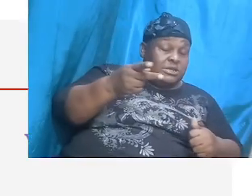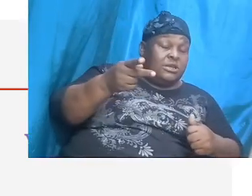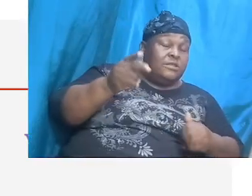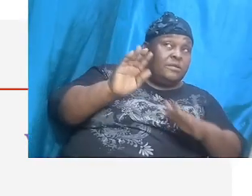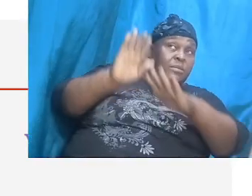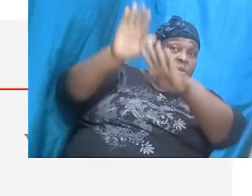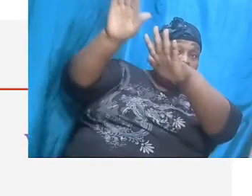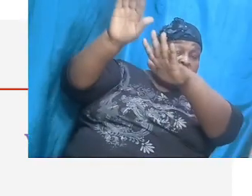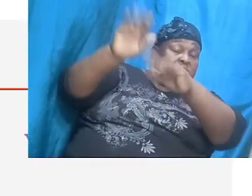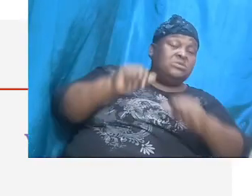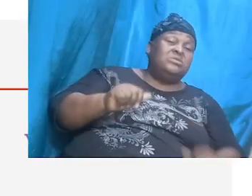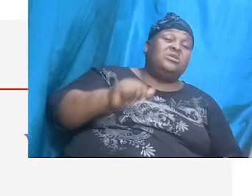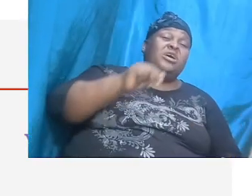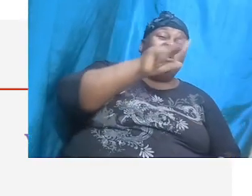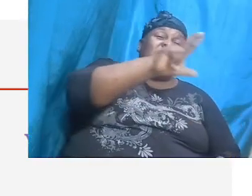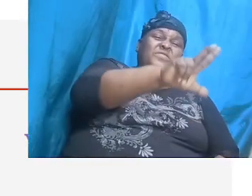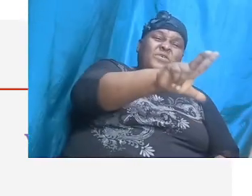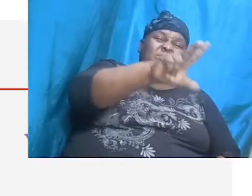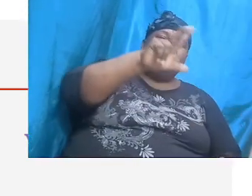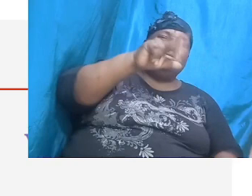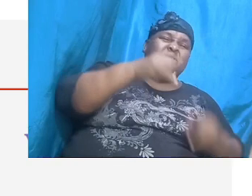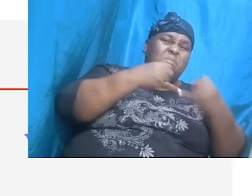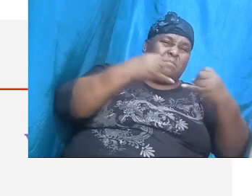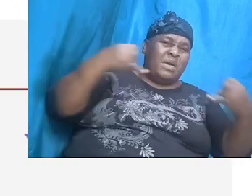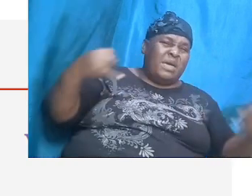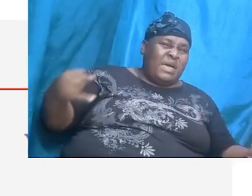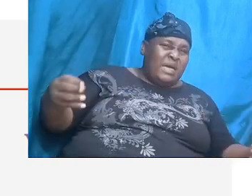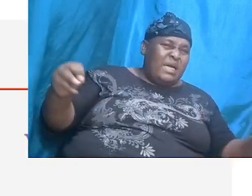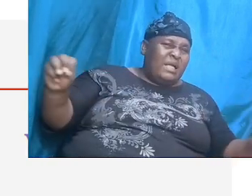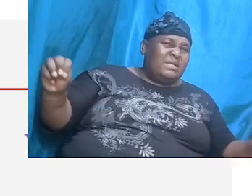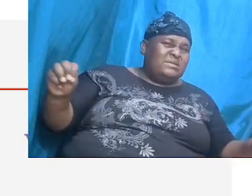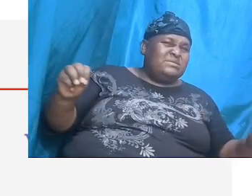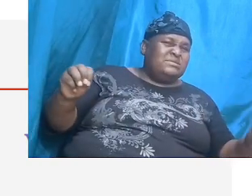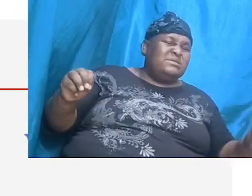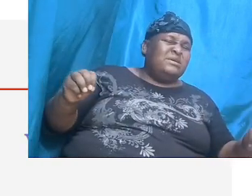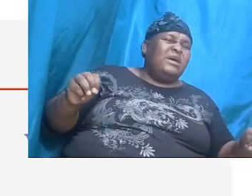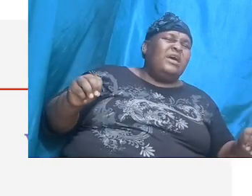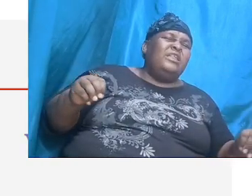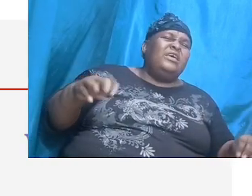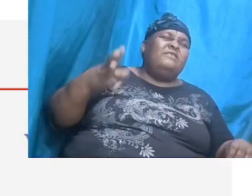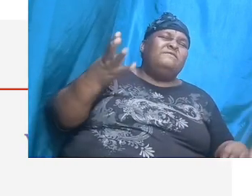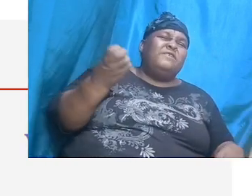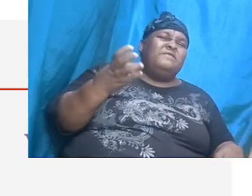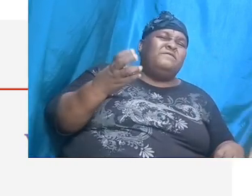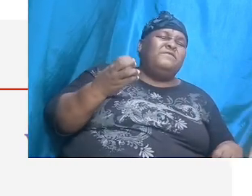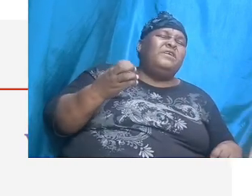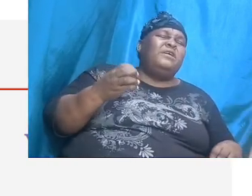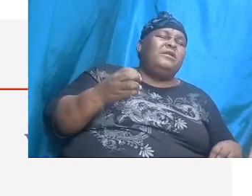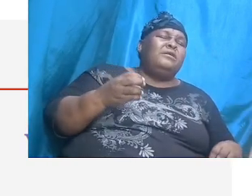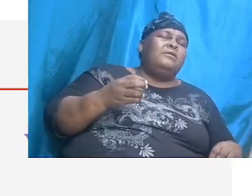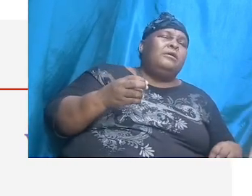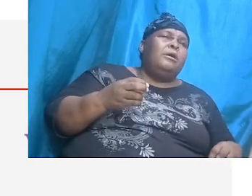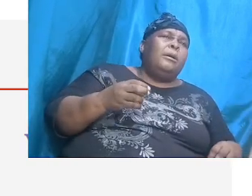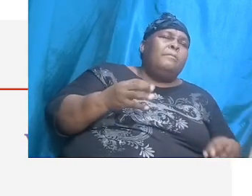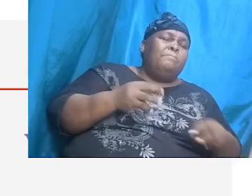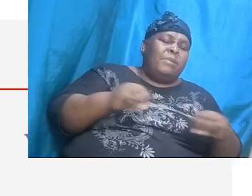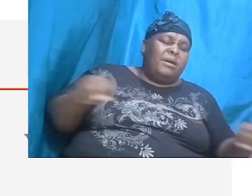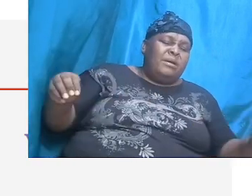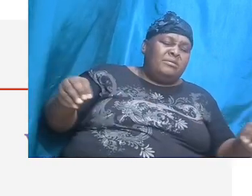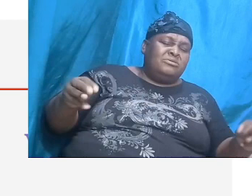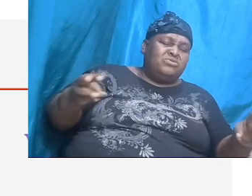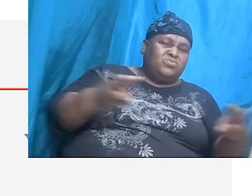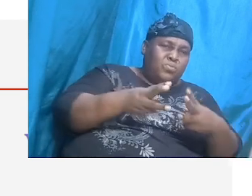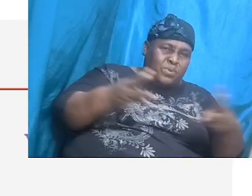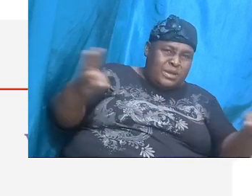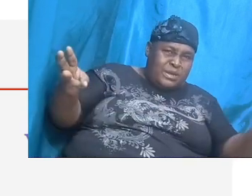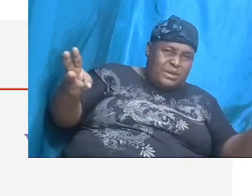mountain range is about 30 miles in length and about 15 miles wide. That was how big the mountains were. Now,